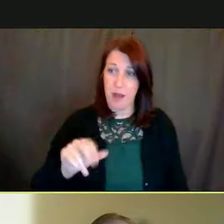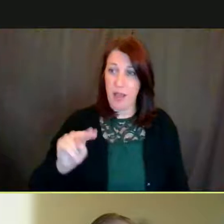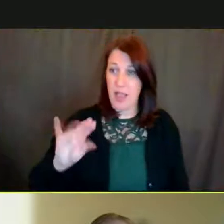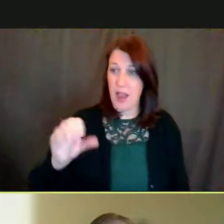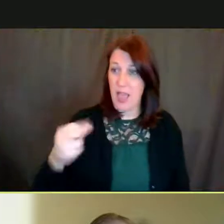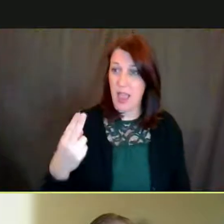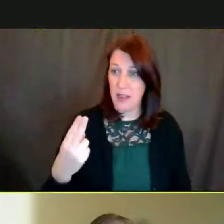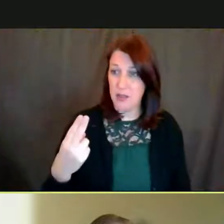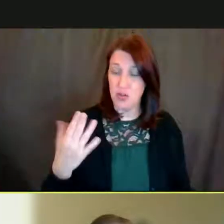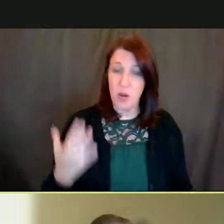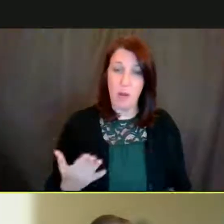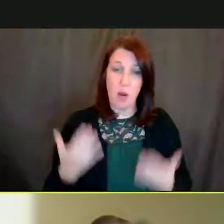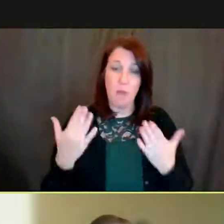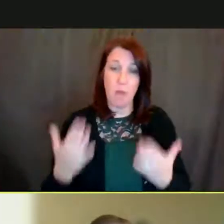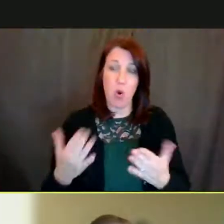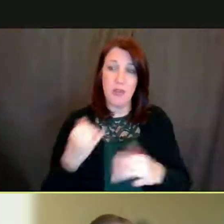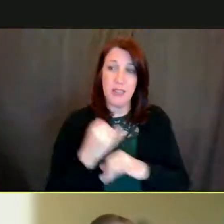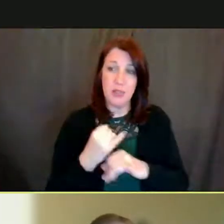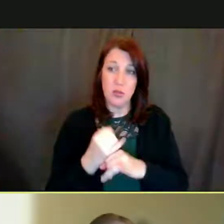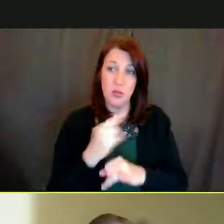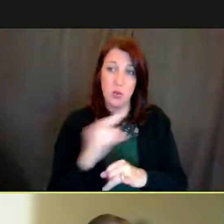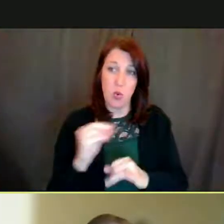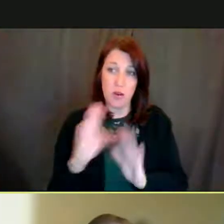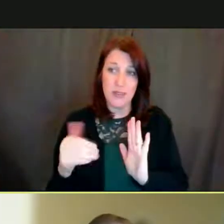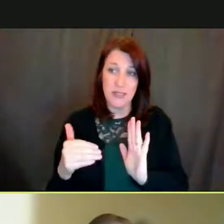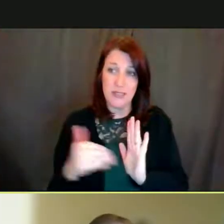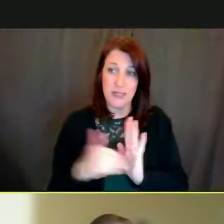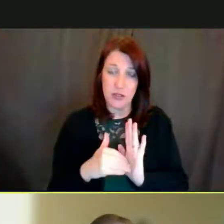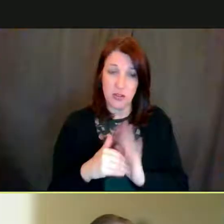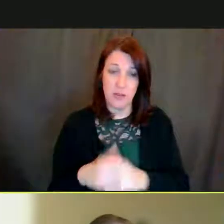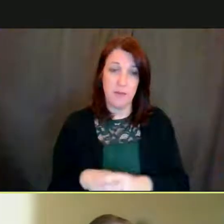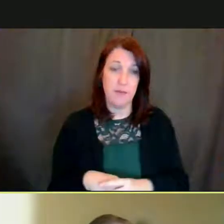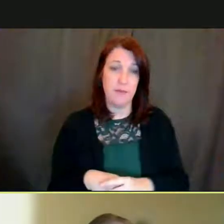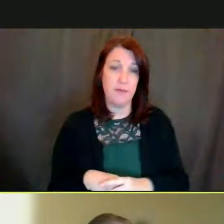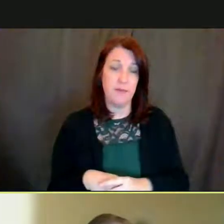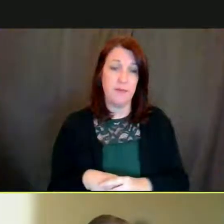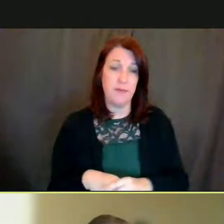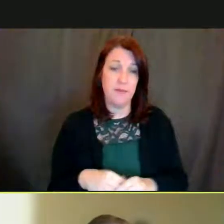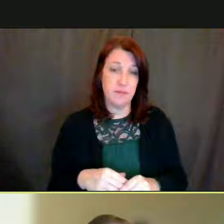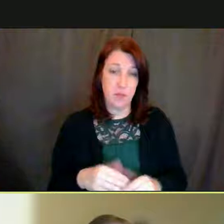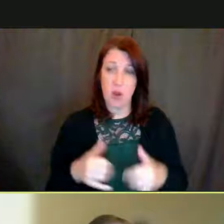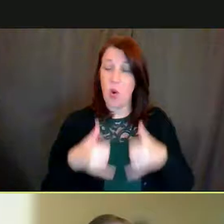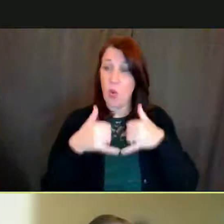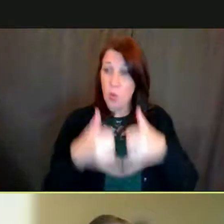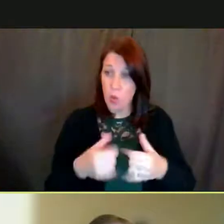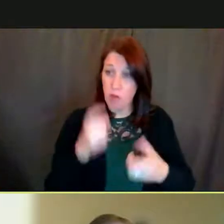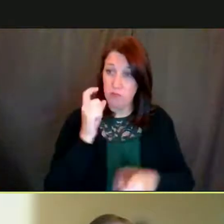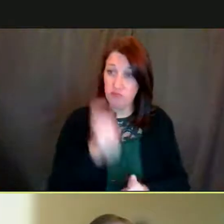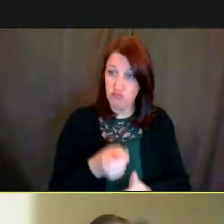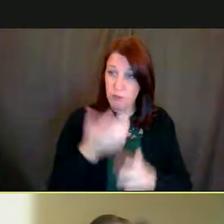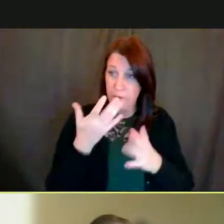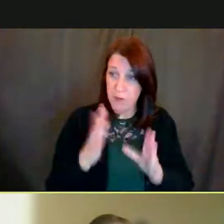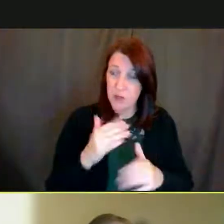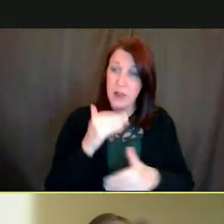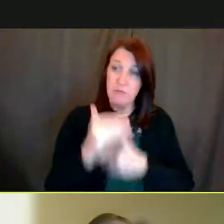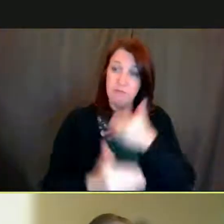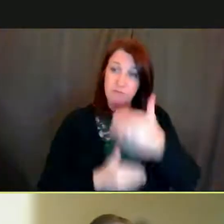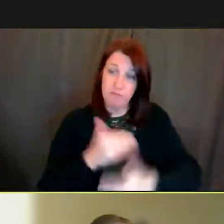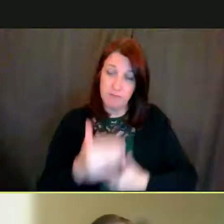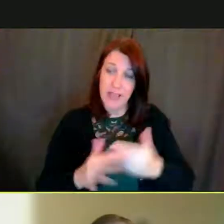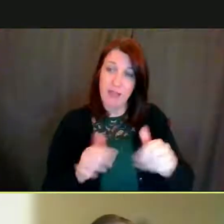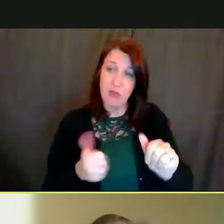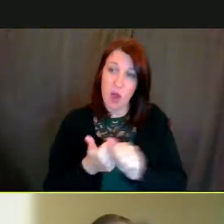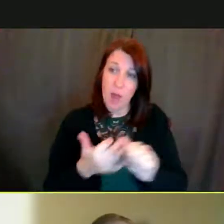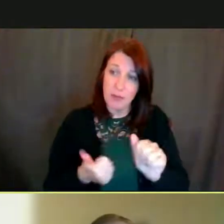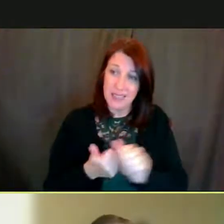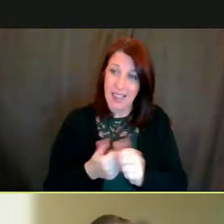by the proposed institute or center. After an award and as a project progresses, plans should be updated by researchers and